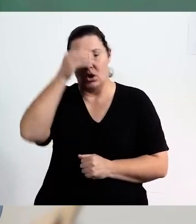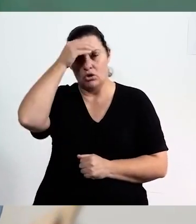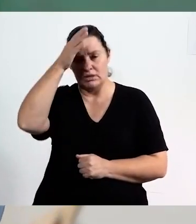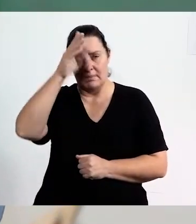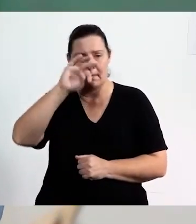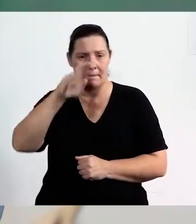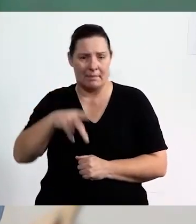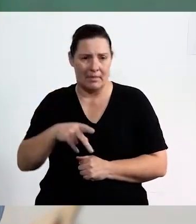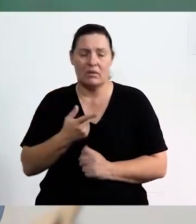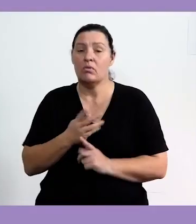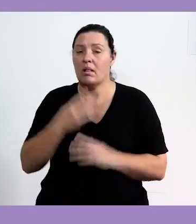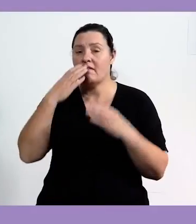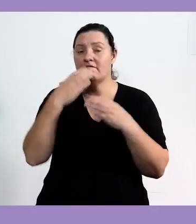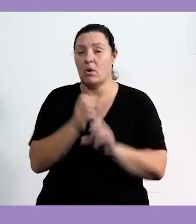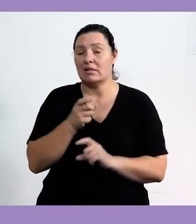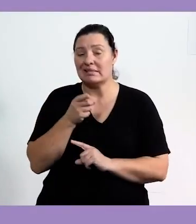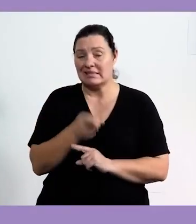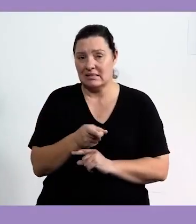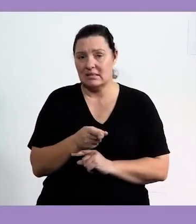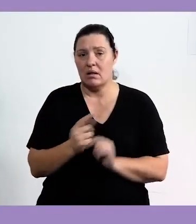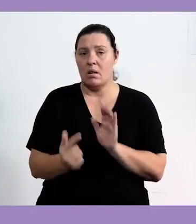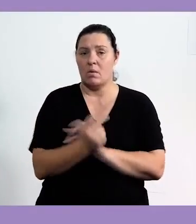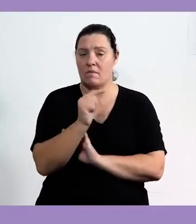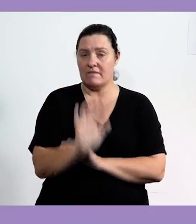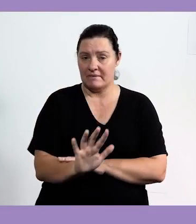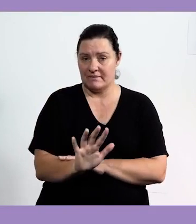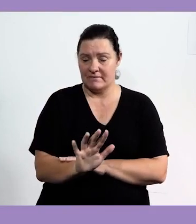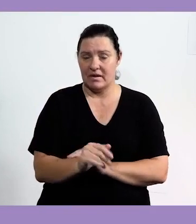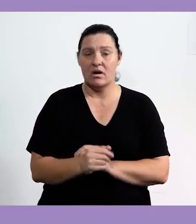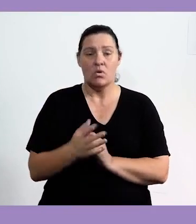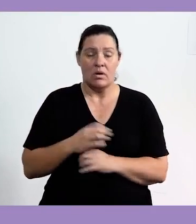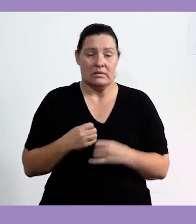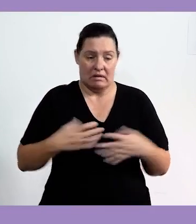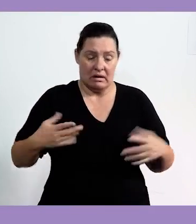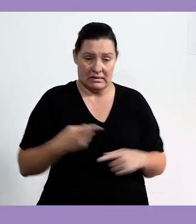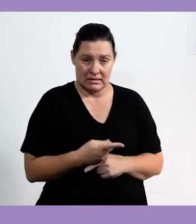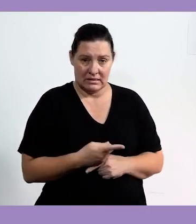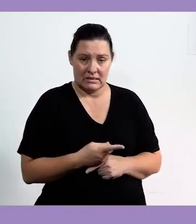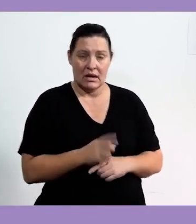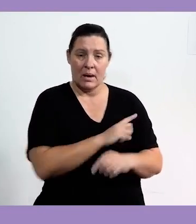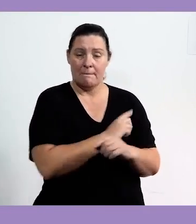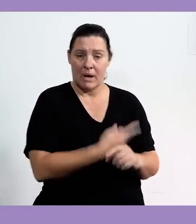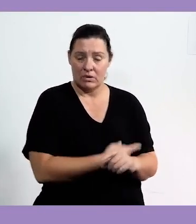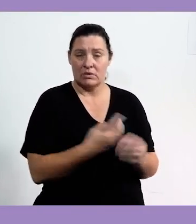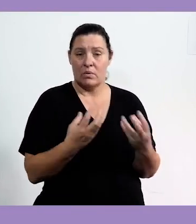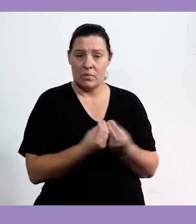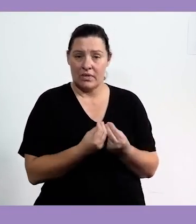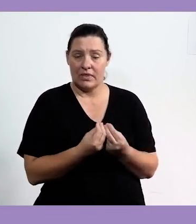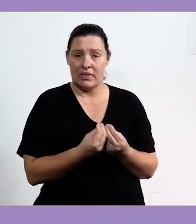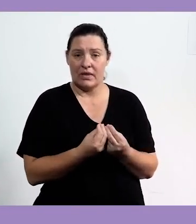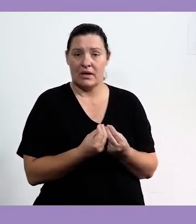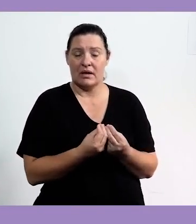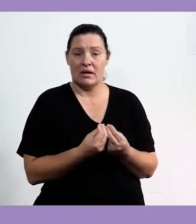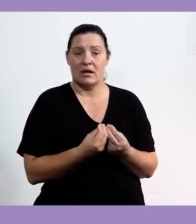look at our concept map again, and we are going to be focusing on law number 5. So we are going to start there with powers